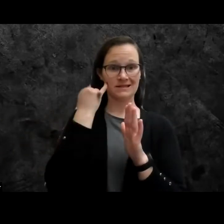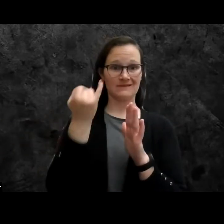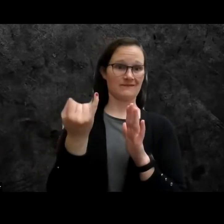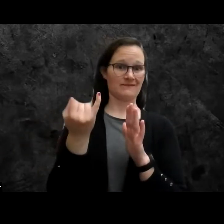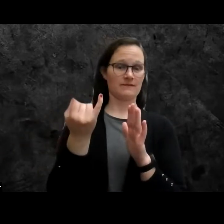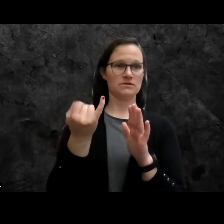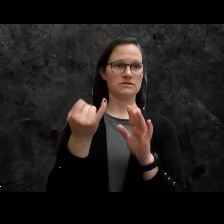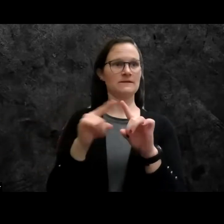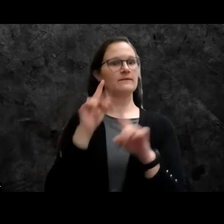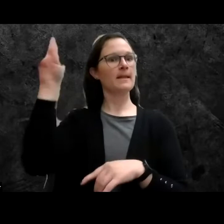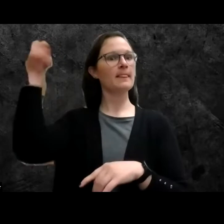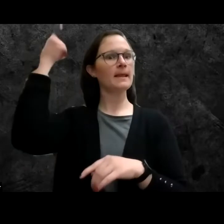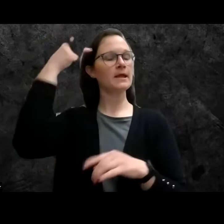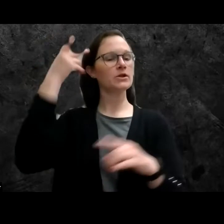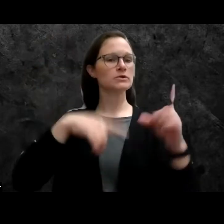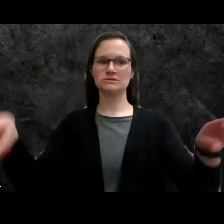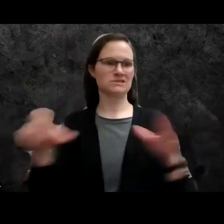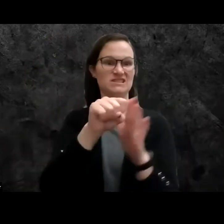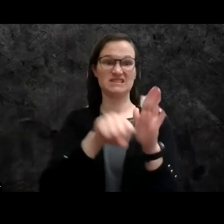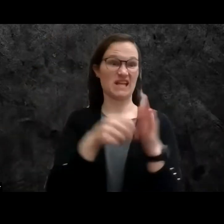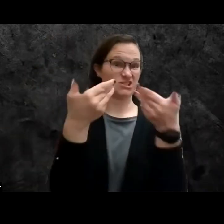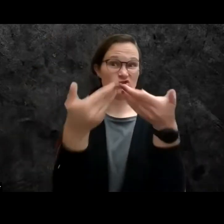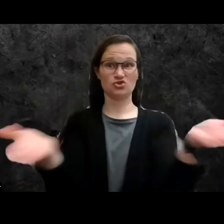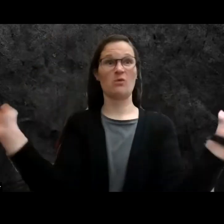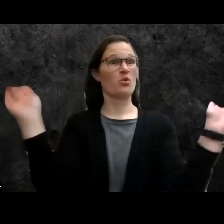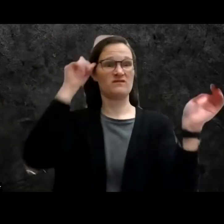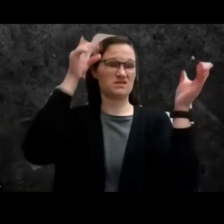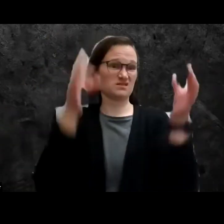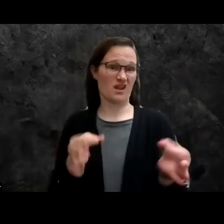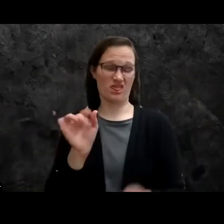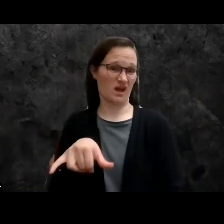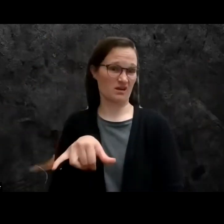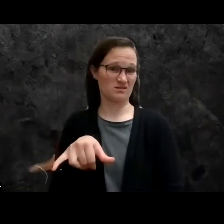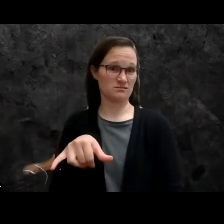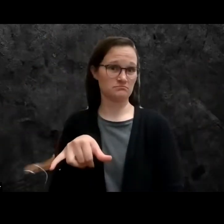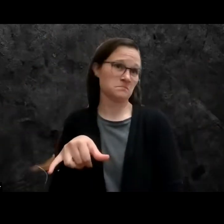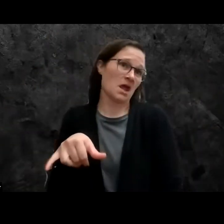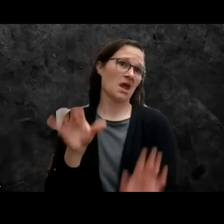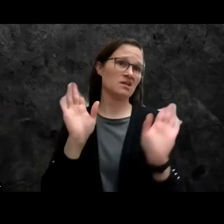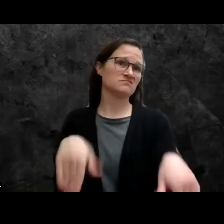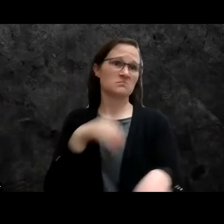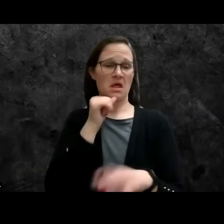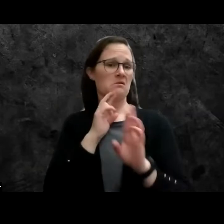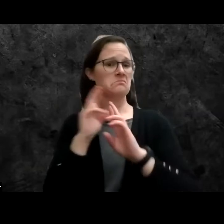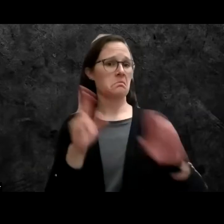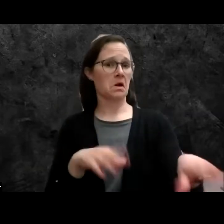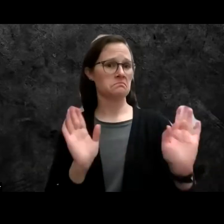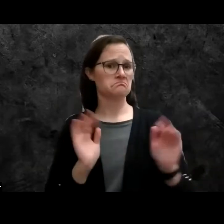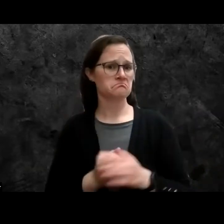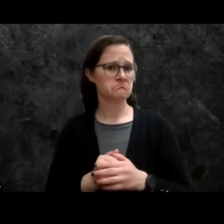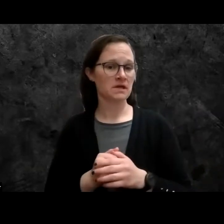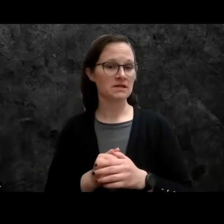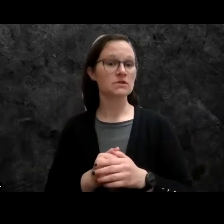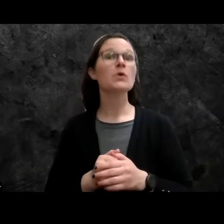of politics, it's states in general, because really what they are reporting, if they're reporting at all, is the